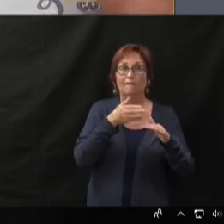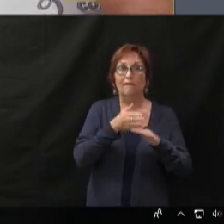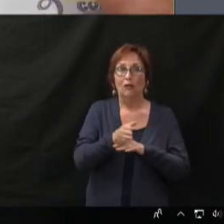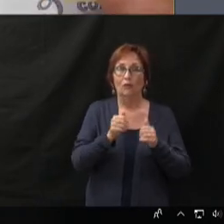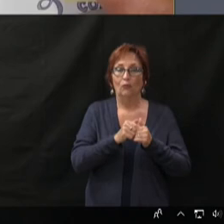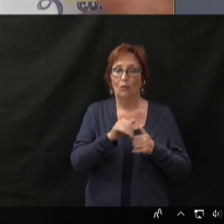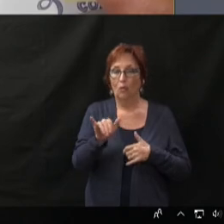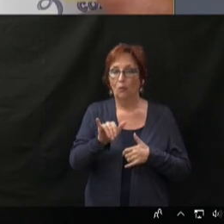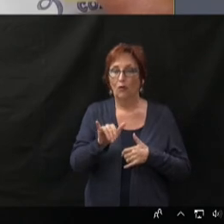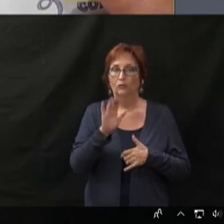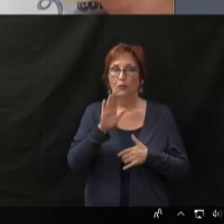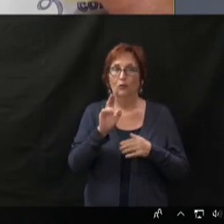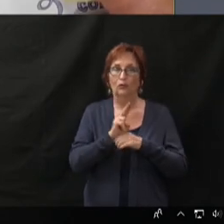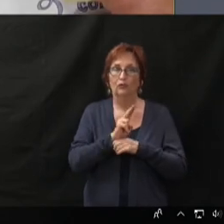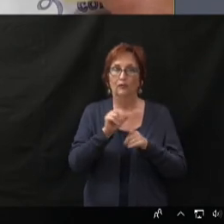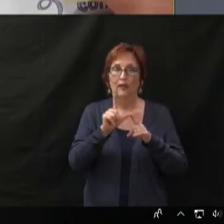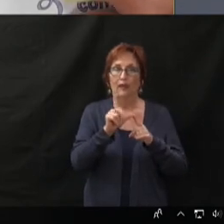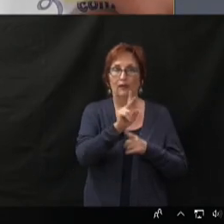so I'm going to use a k.